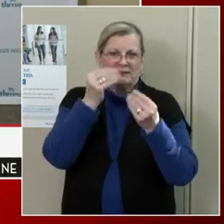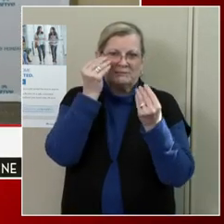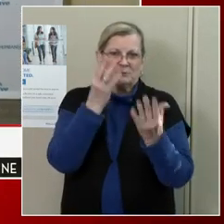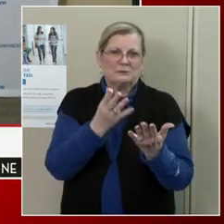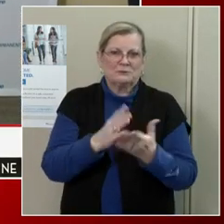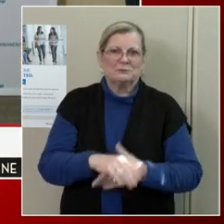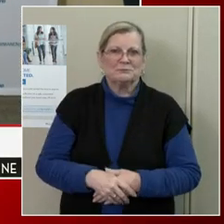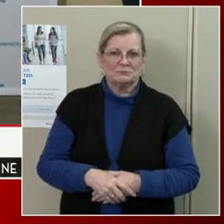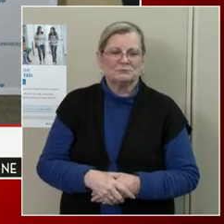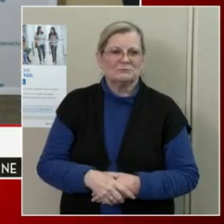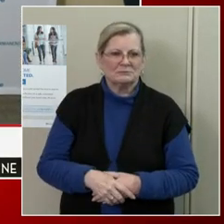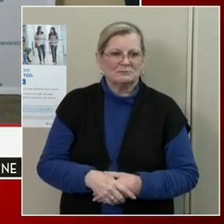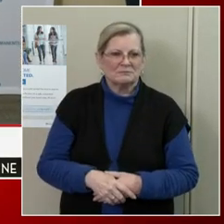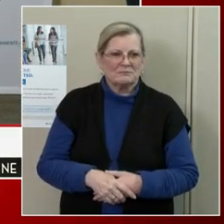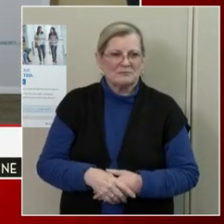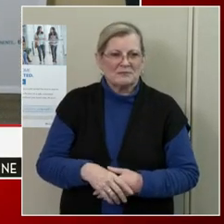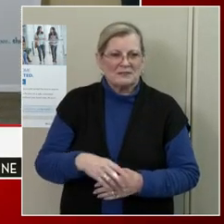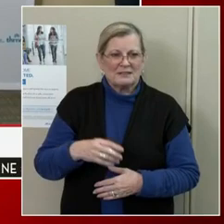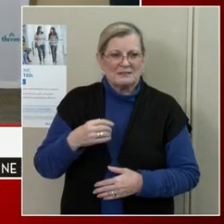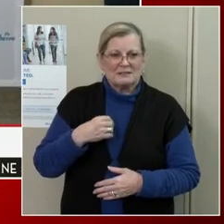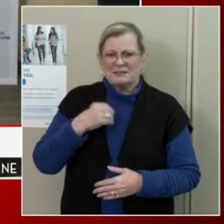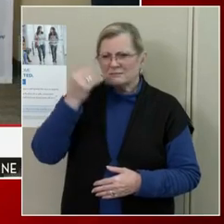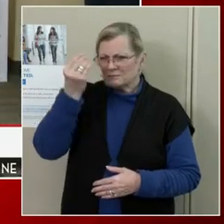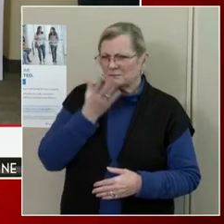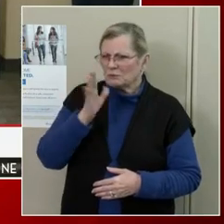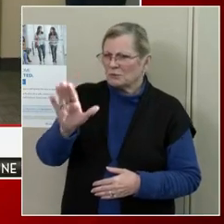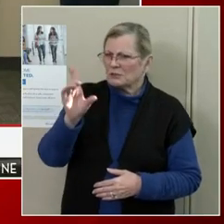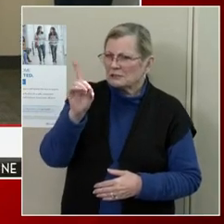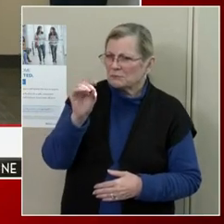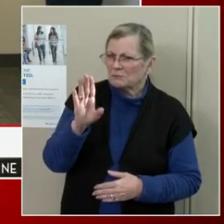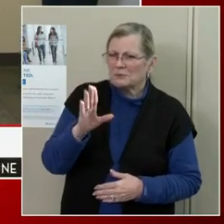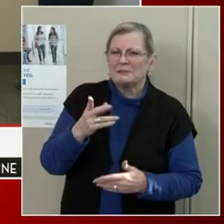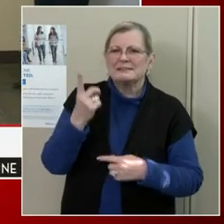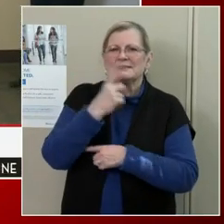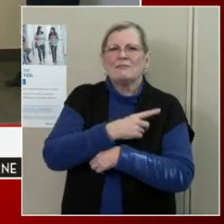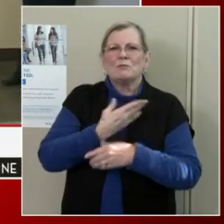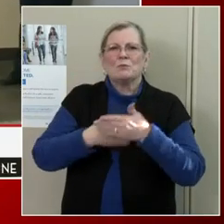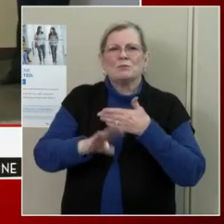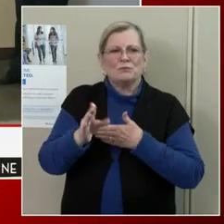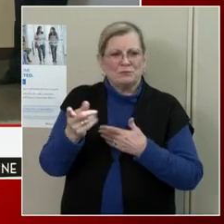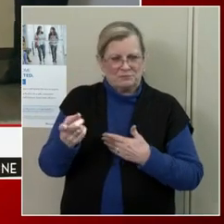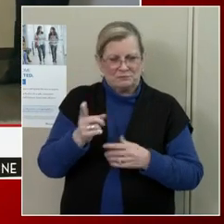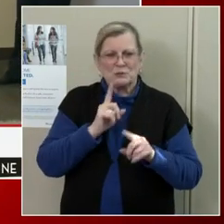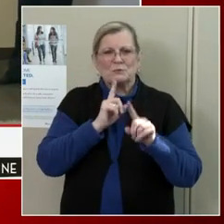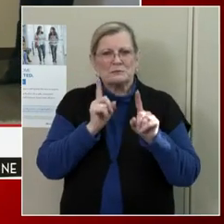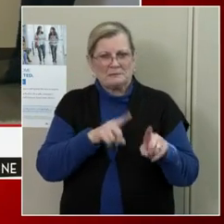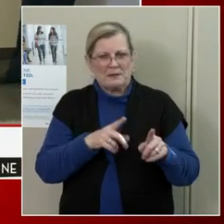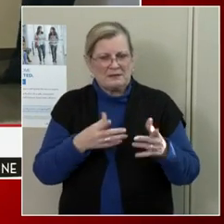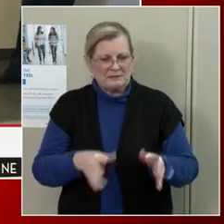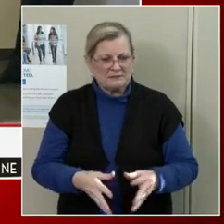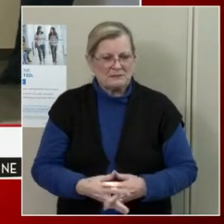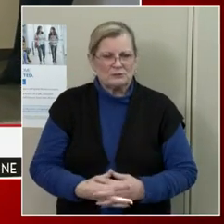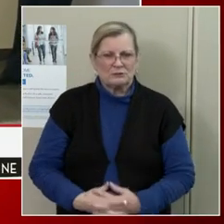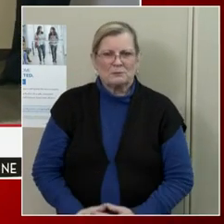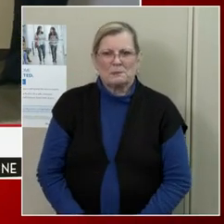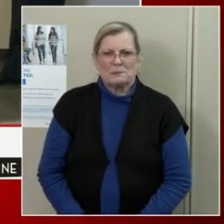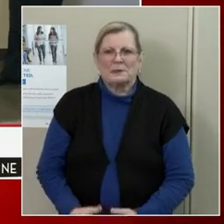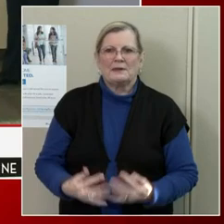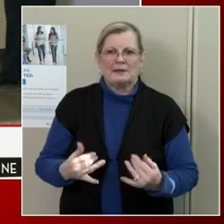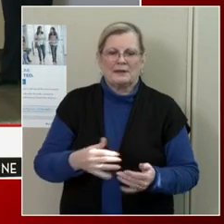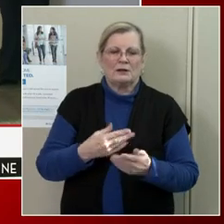The day you were born and the day, the month and the day. March 6th. Okay, thank you.